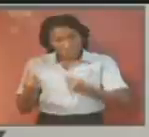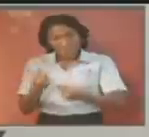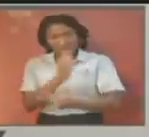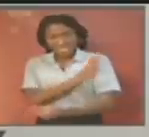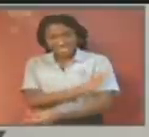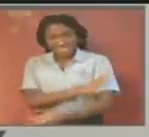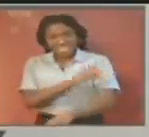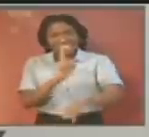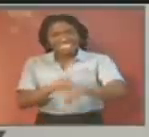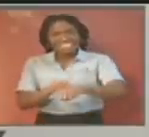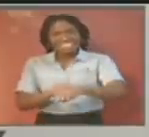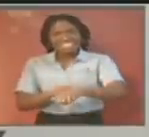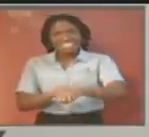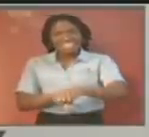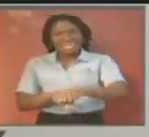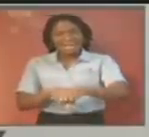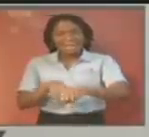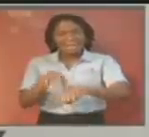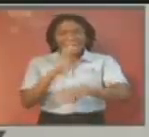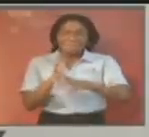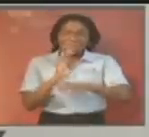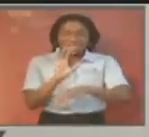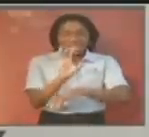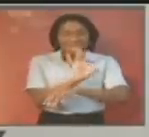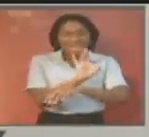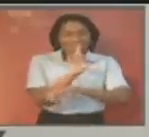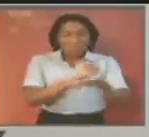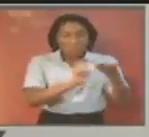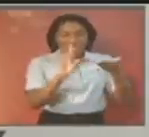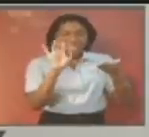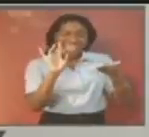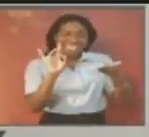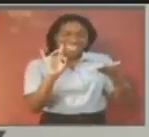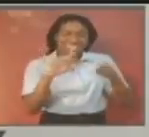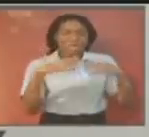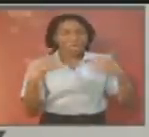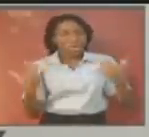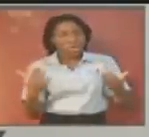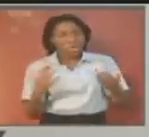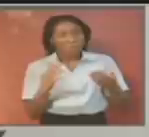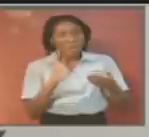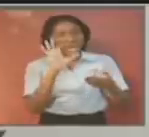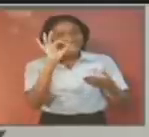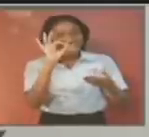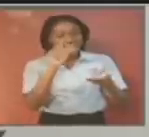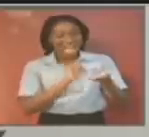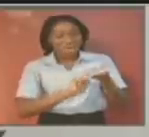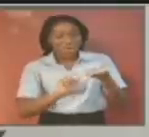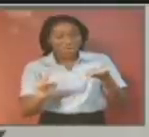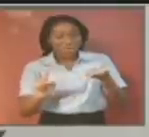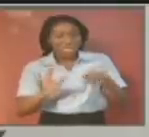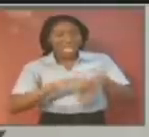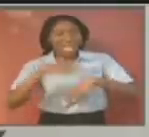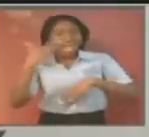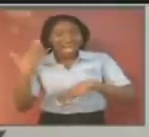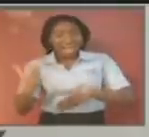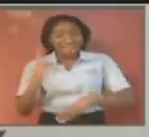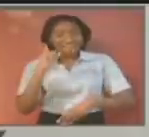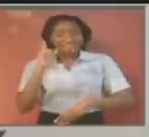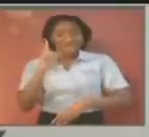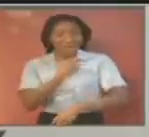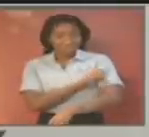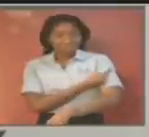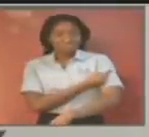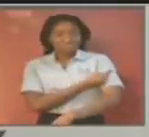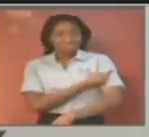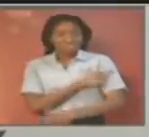and 9 weeks, between week 8 and week 9. Don't go under week 8, all right?